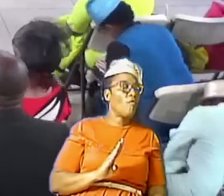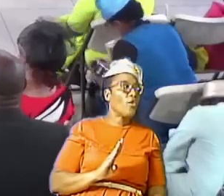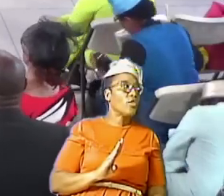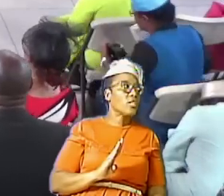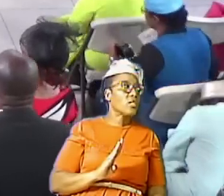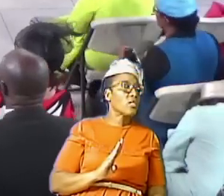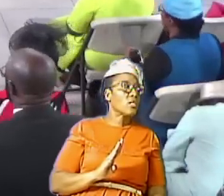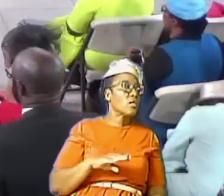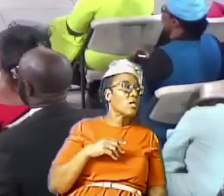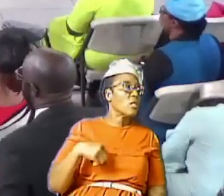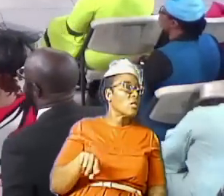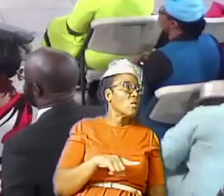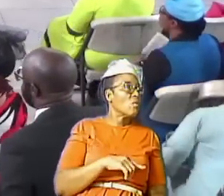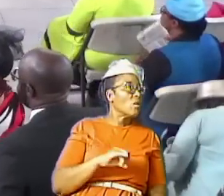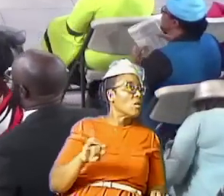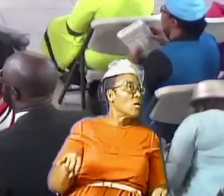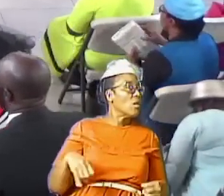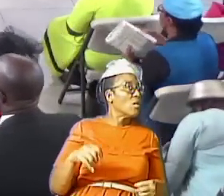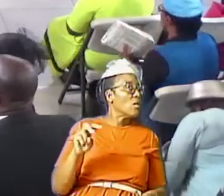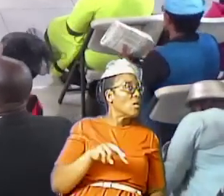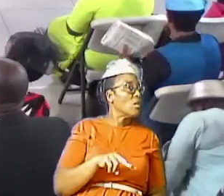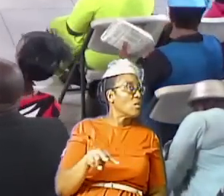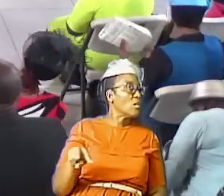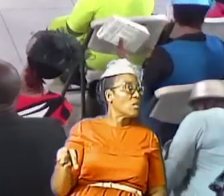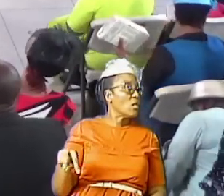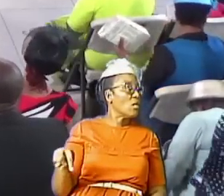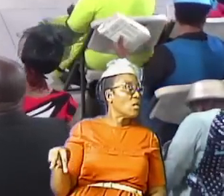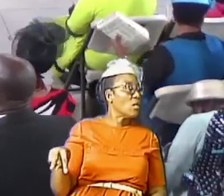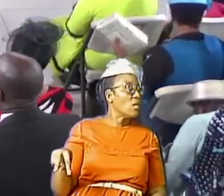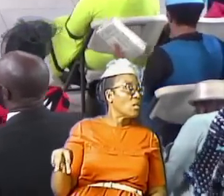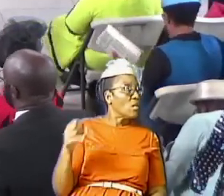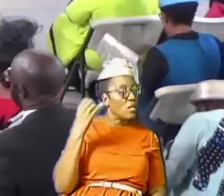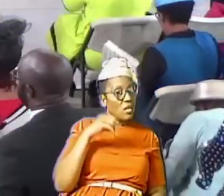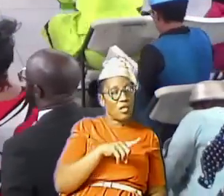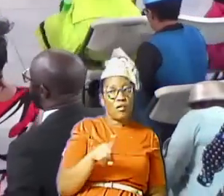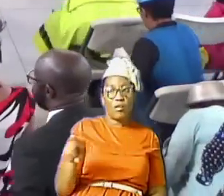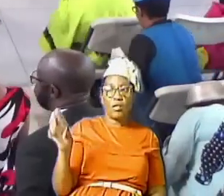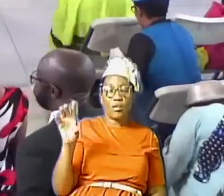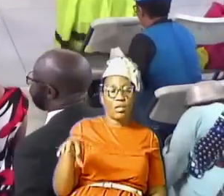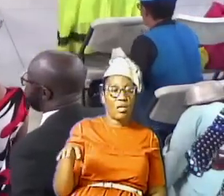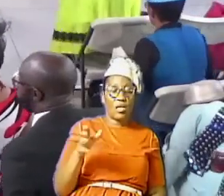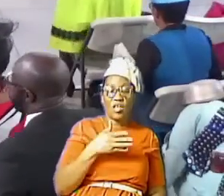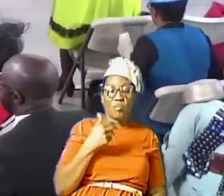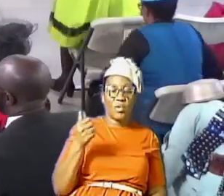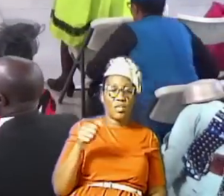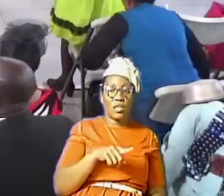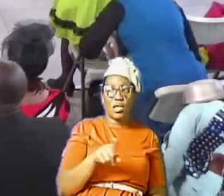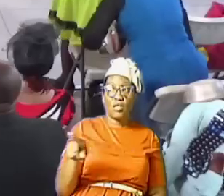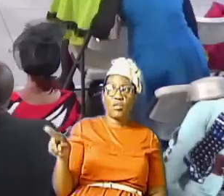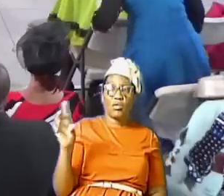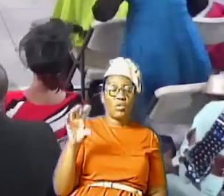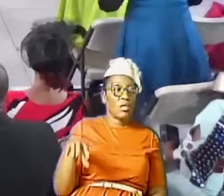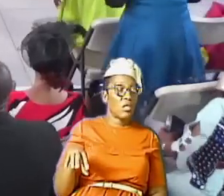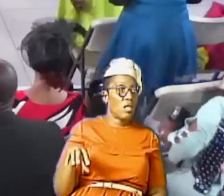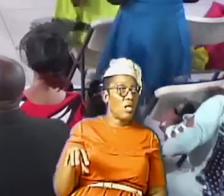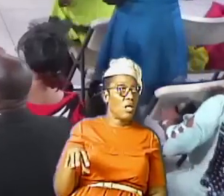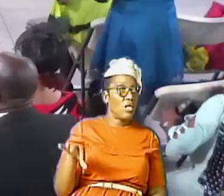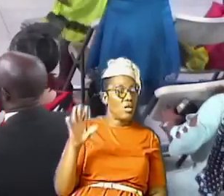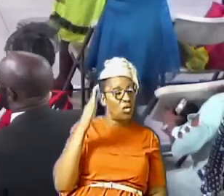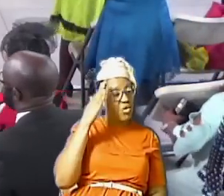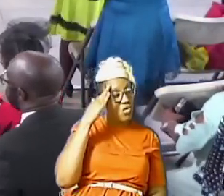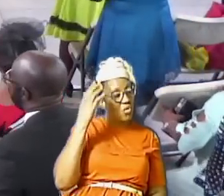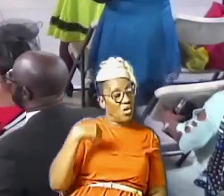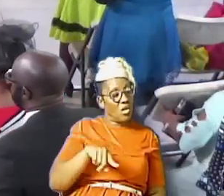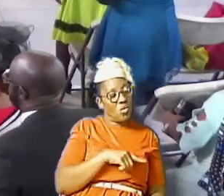Amen. Can we just briefly stand, if you can, as best as you can? Amen. I know